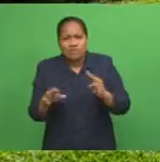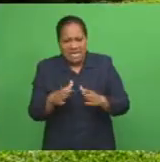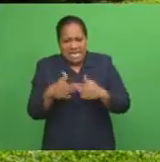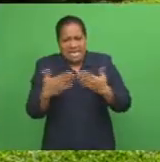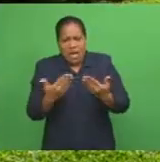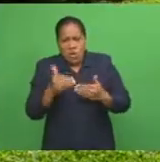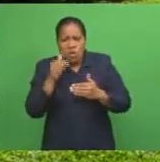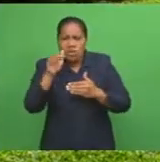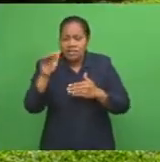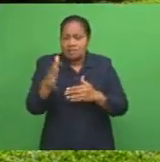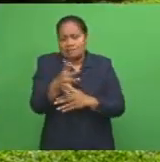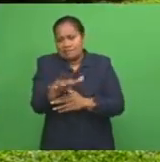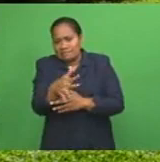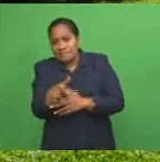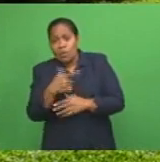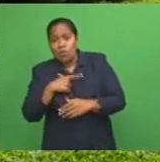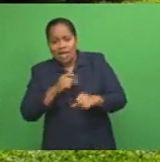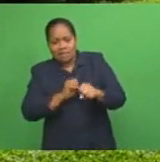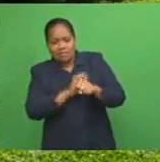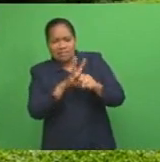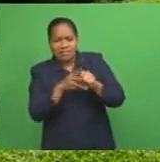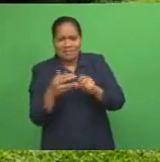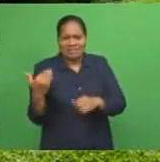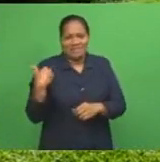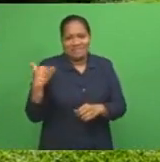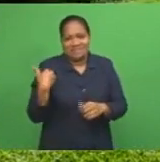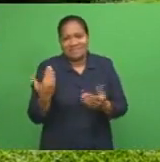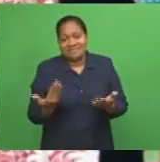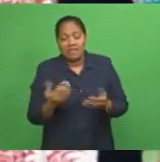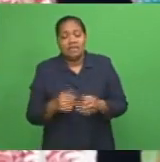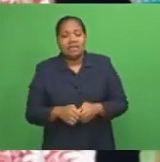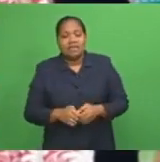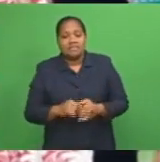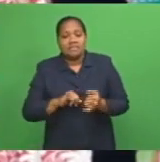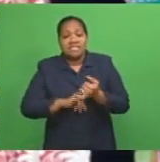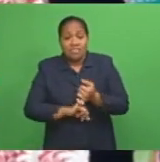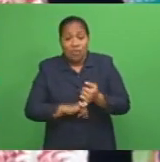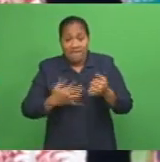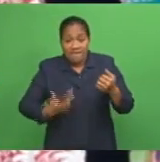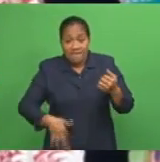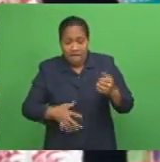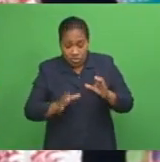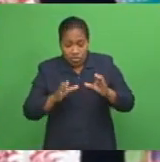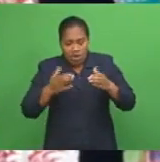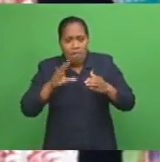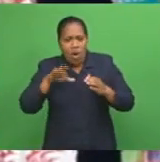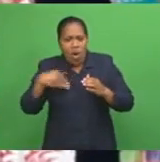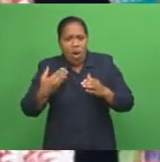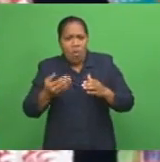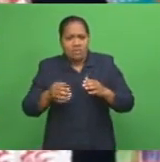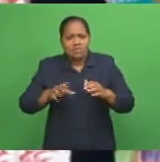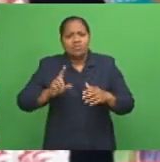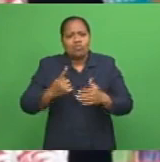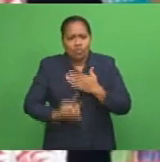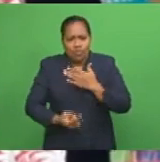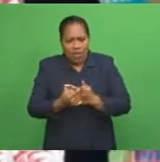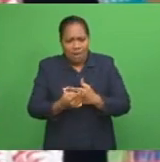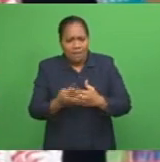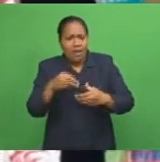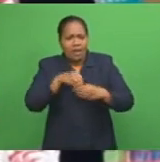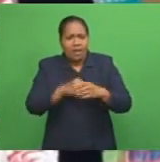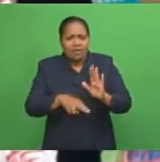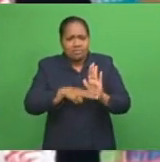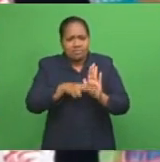the impacts of COVID-19. Serevi and his group usually entertain tourists at hotels and resorts, but the